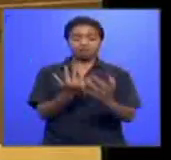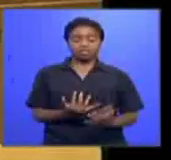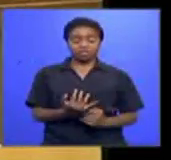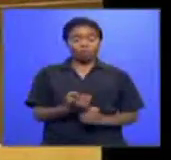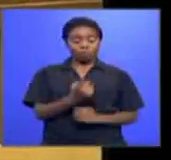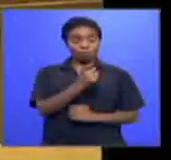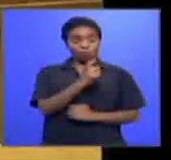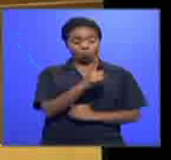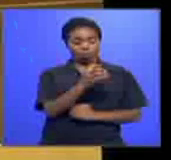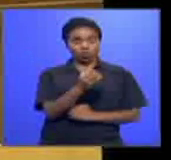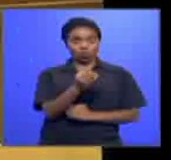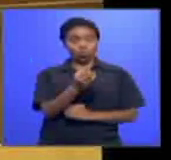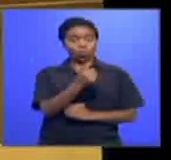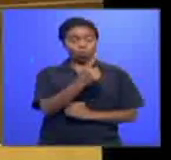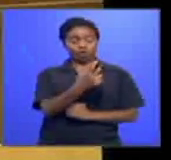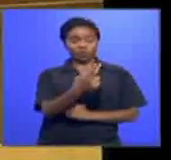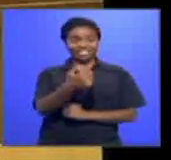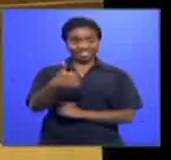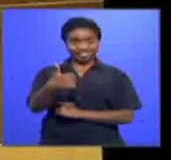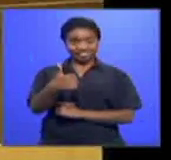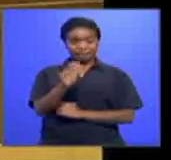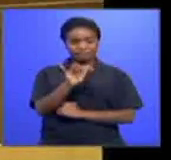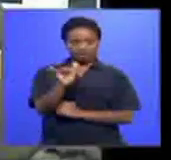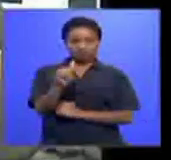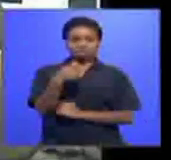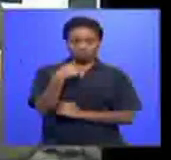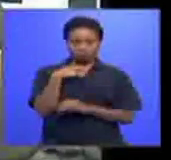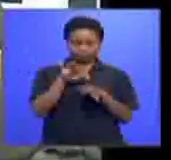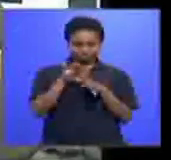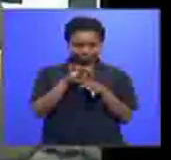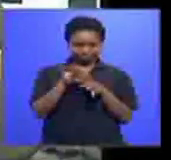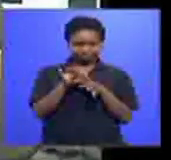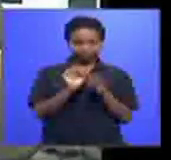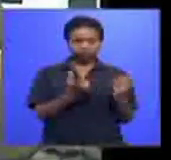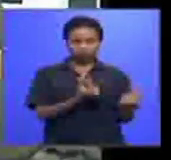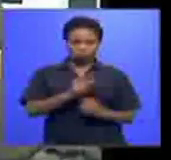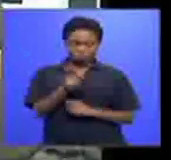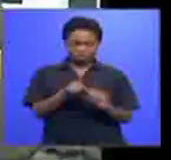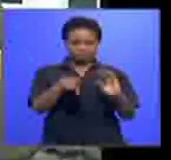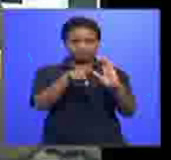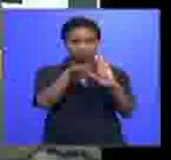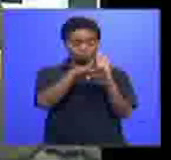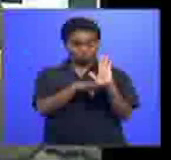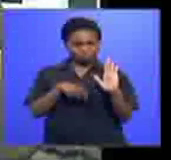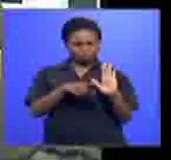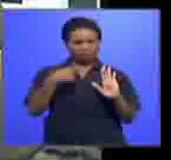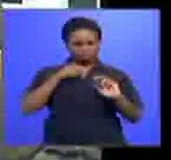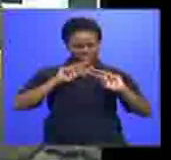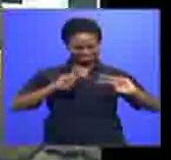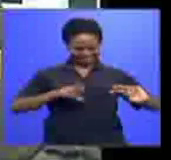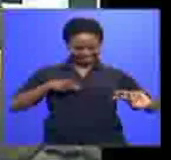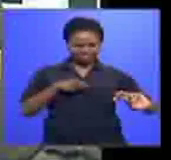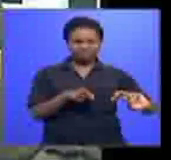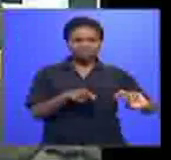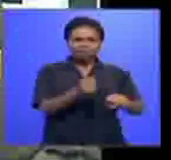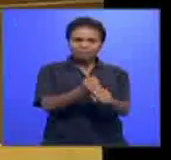126 million rand of the Human Settlements Development Grant for this program, known as the